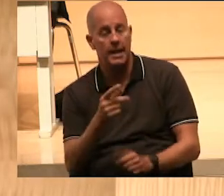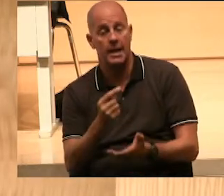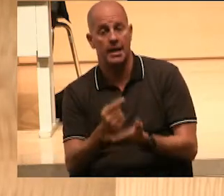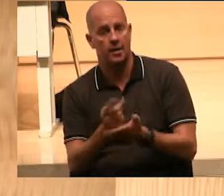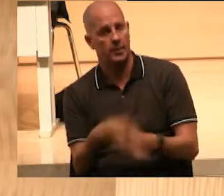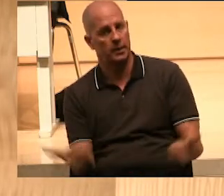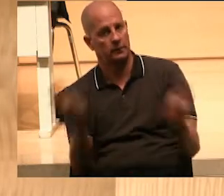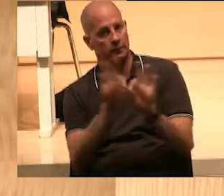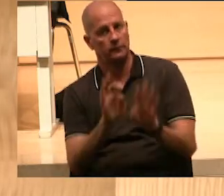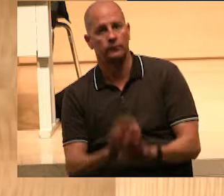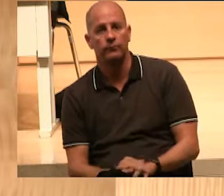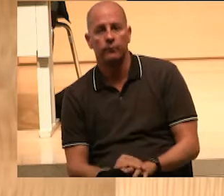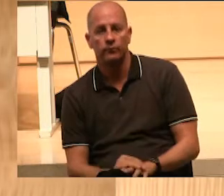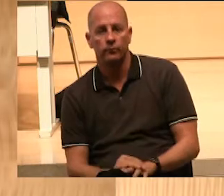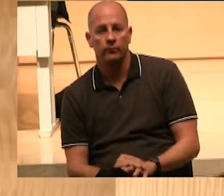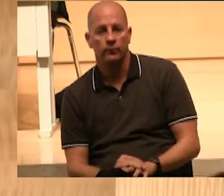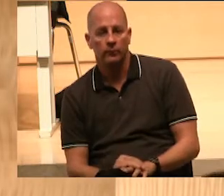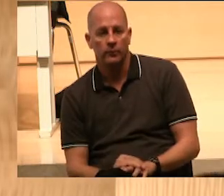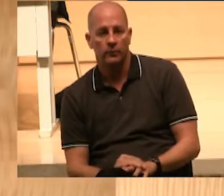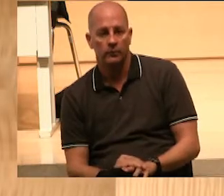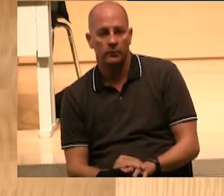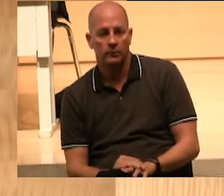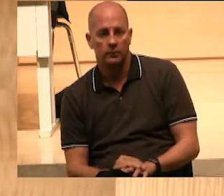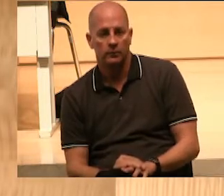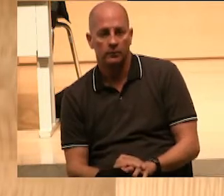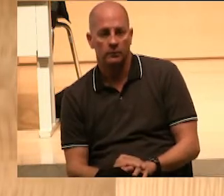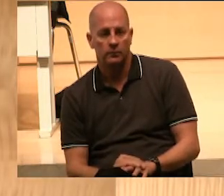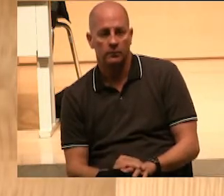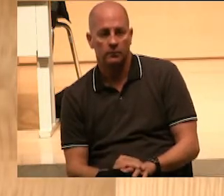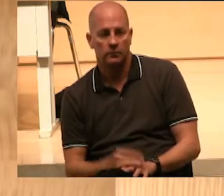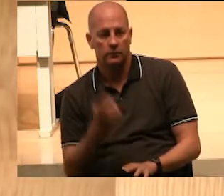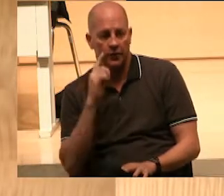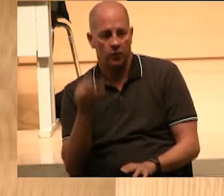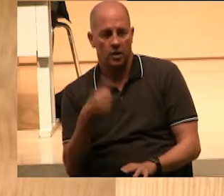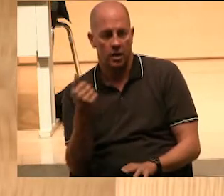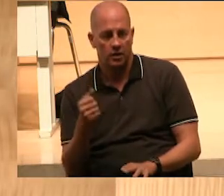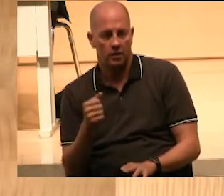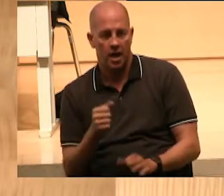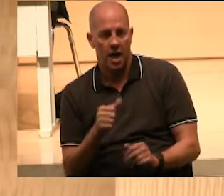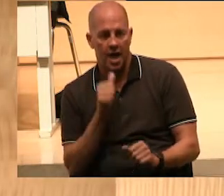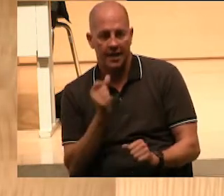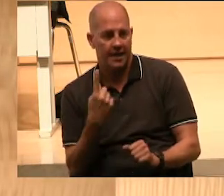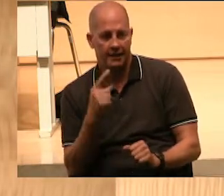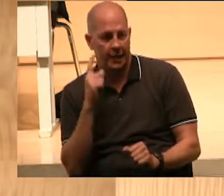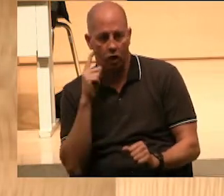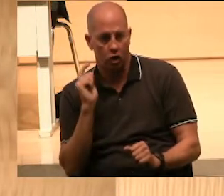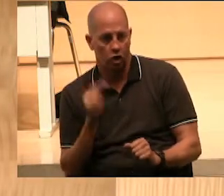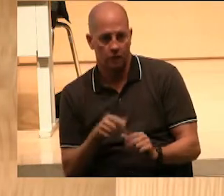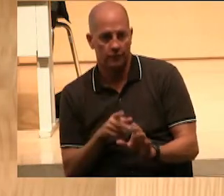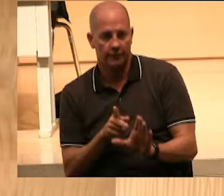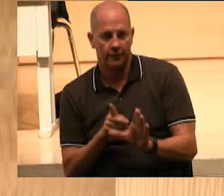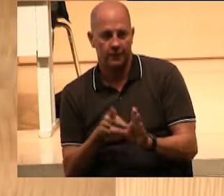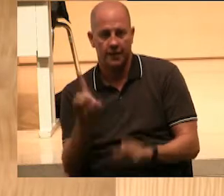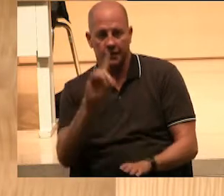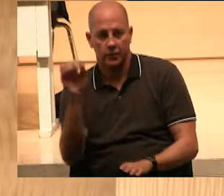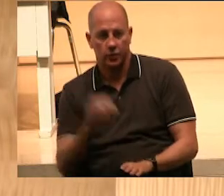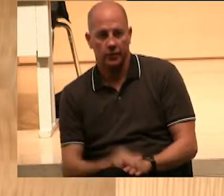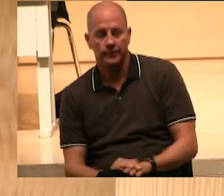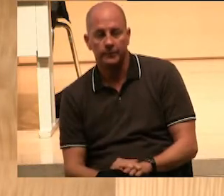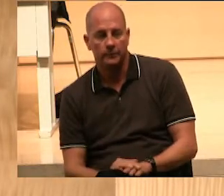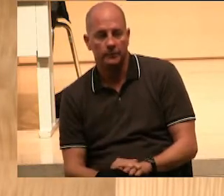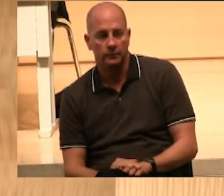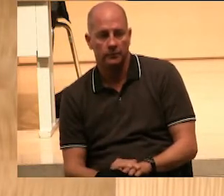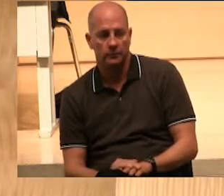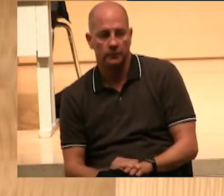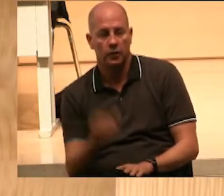crucial. So for schizophrenia spectrum and other psychotic disorders, psychosis is basically, I'm going to make